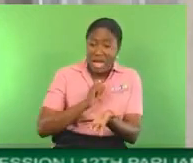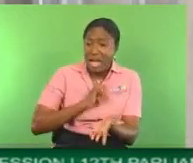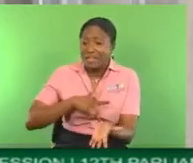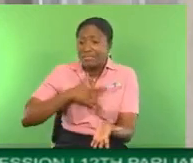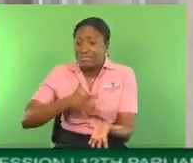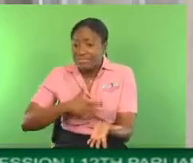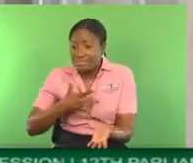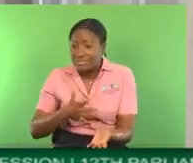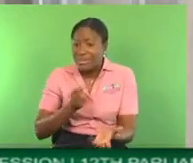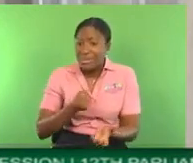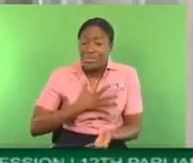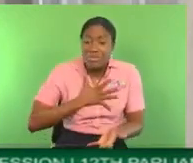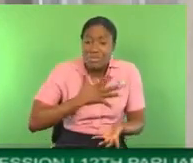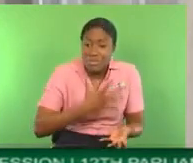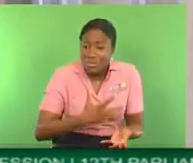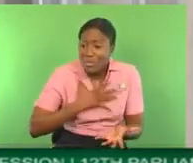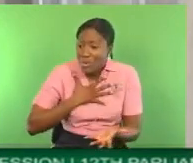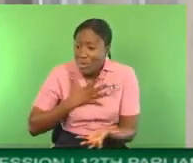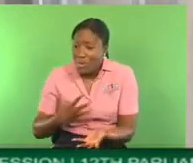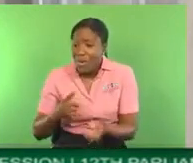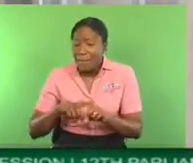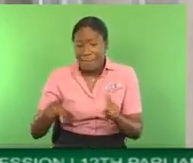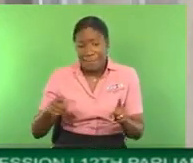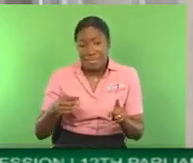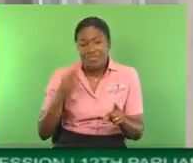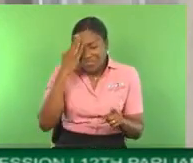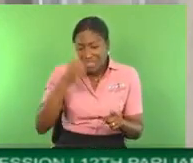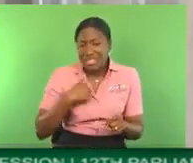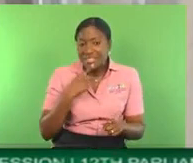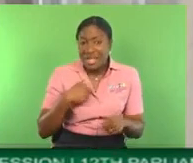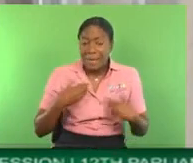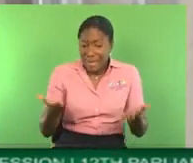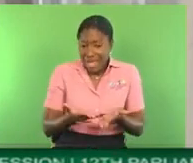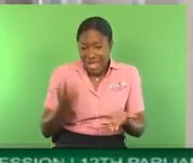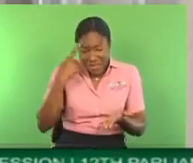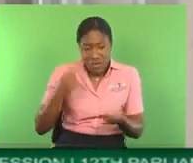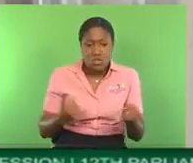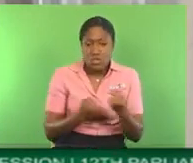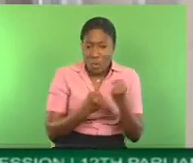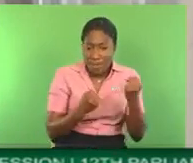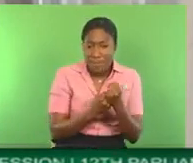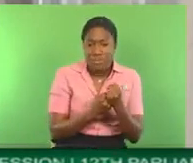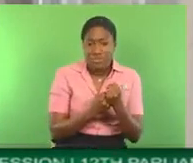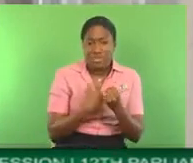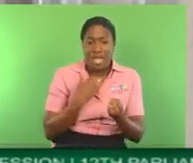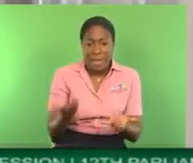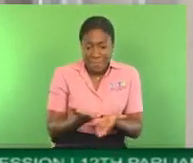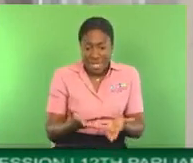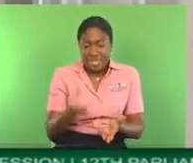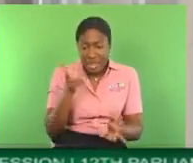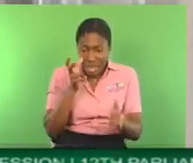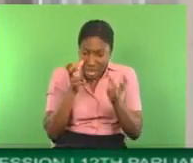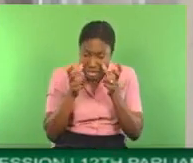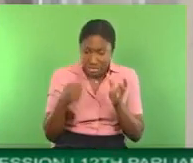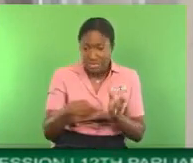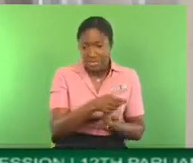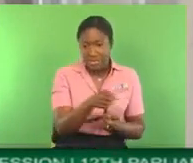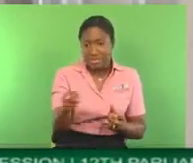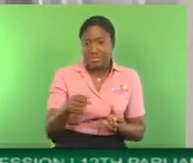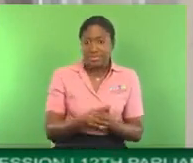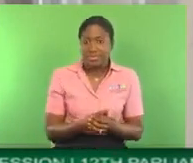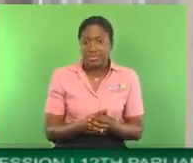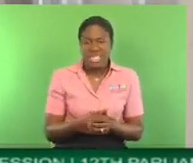That is why I say that I am here to support you, I am here to listen to your cries. Madam Speaker,